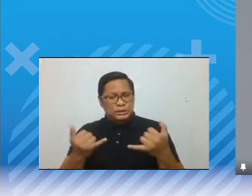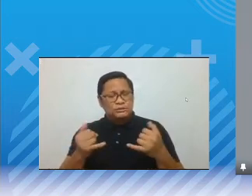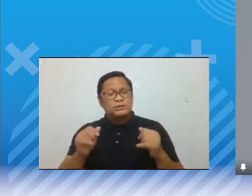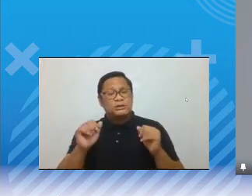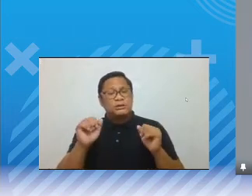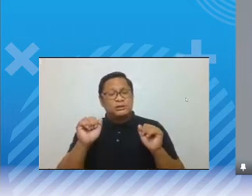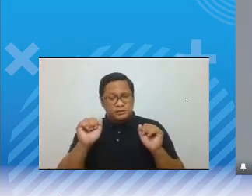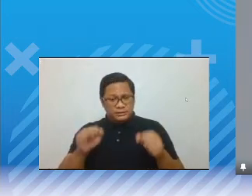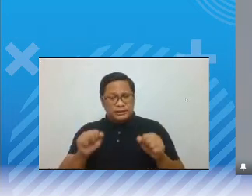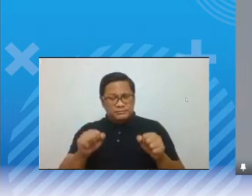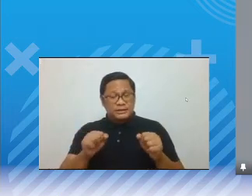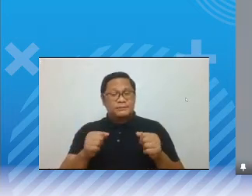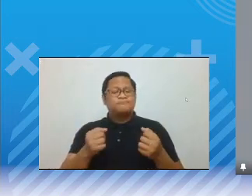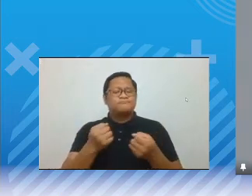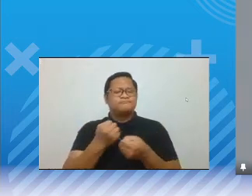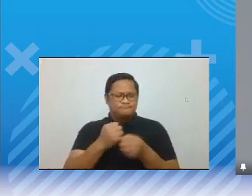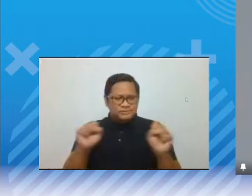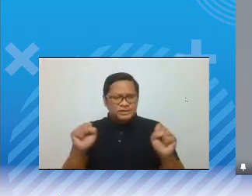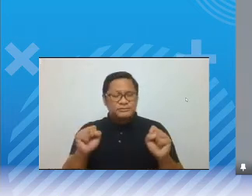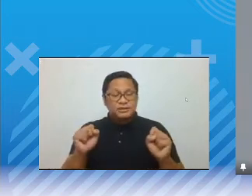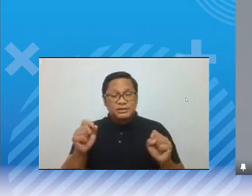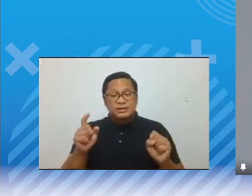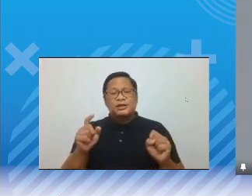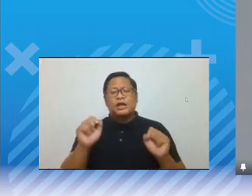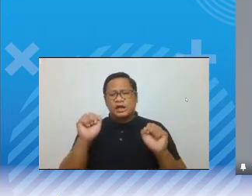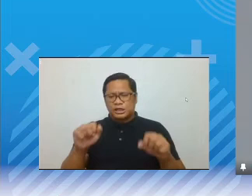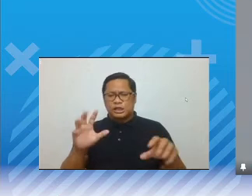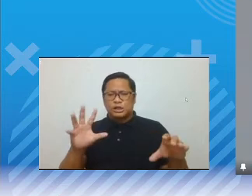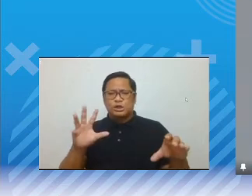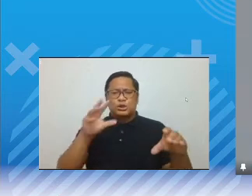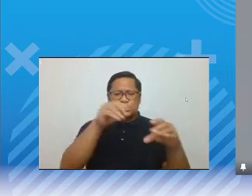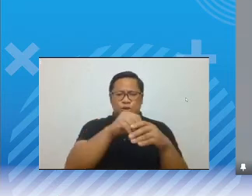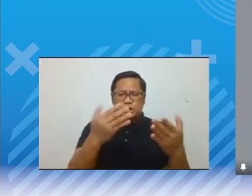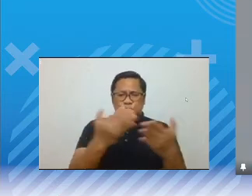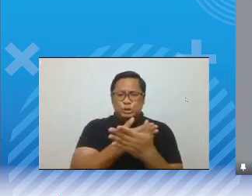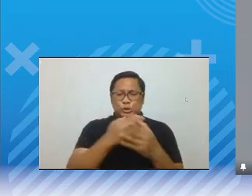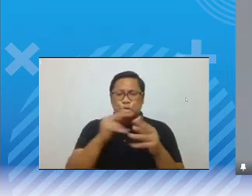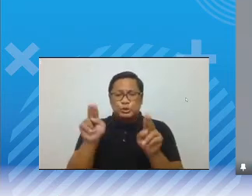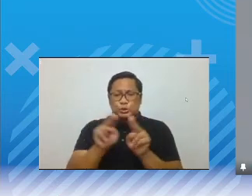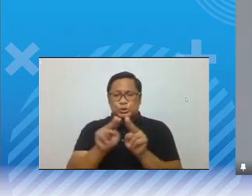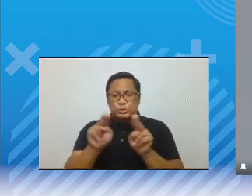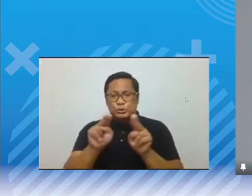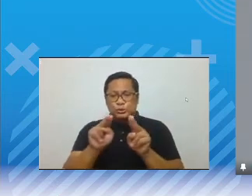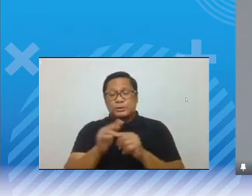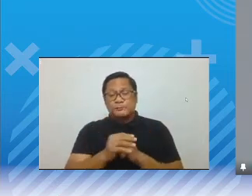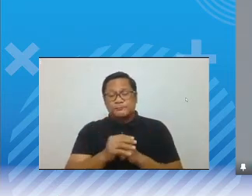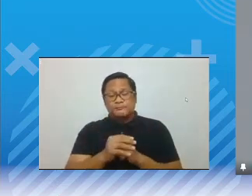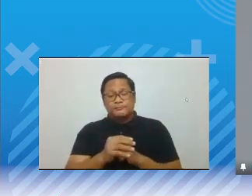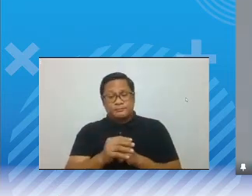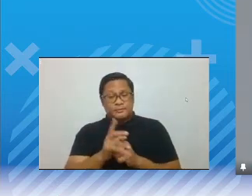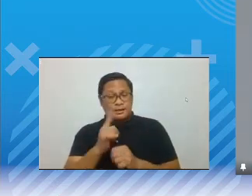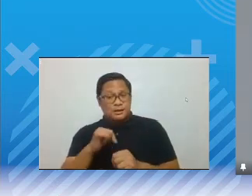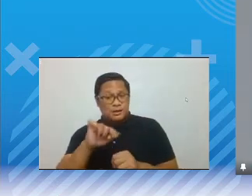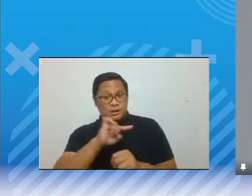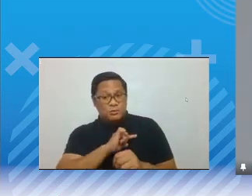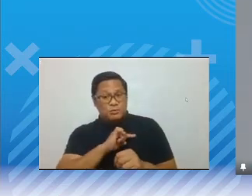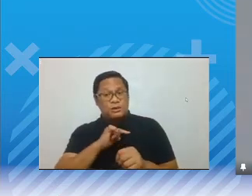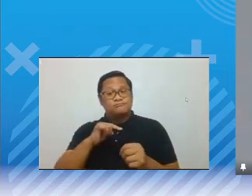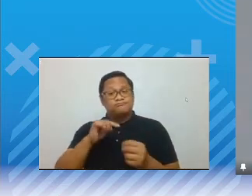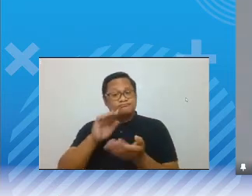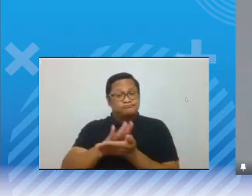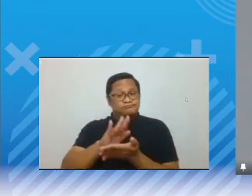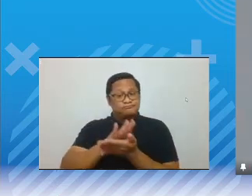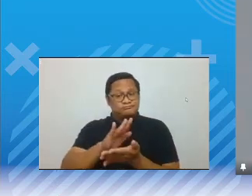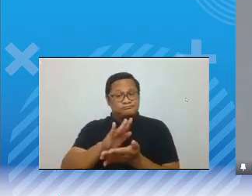in face to face, and we can integrate them in the new normal. So in our school,